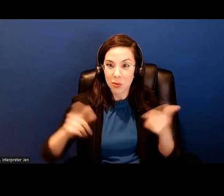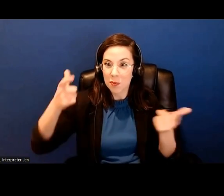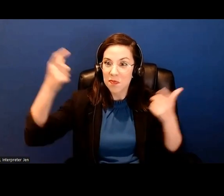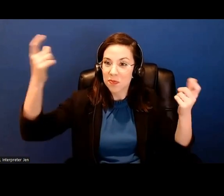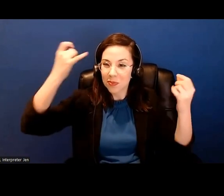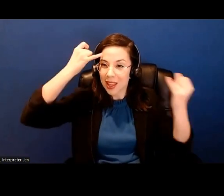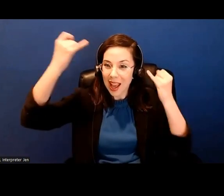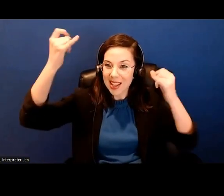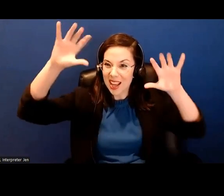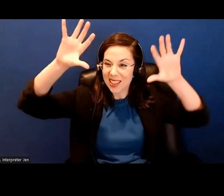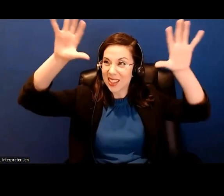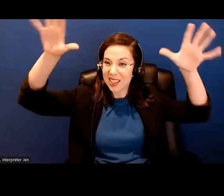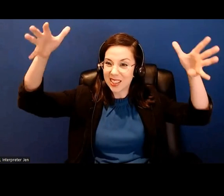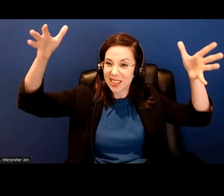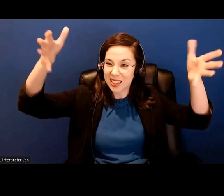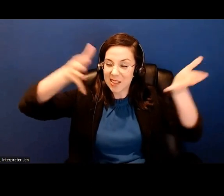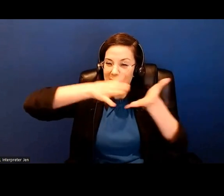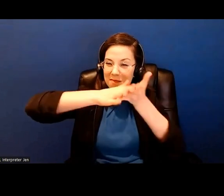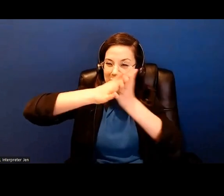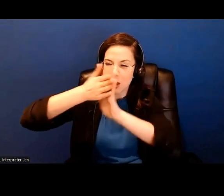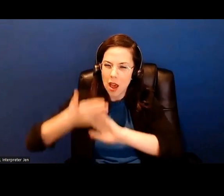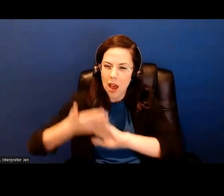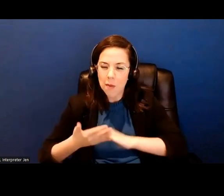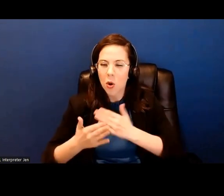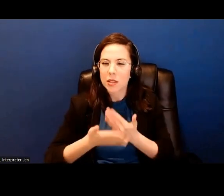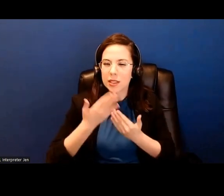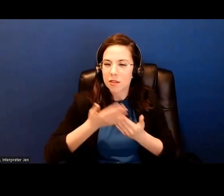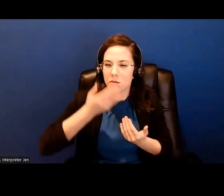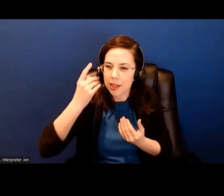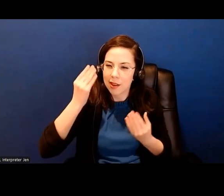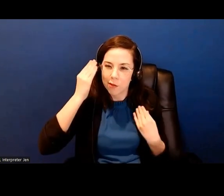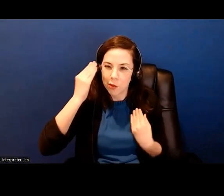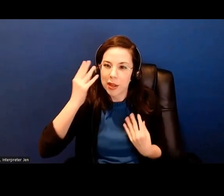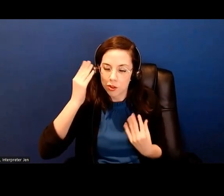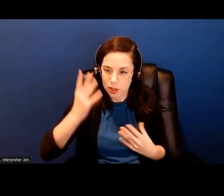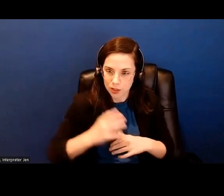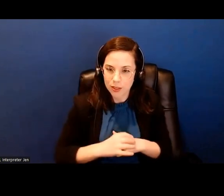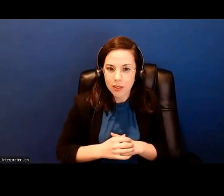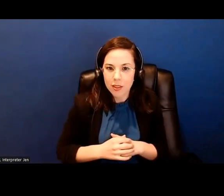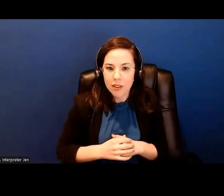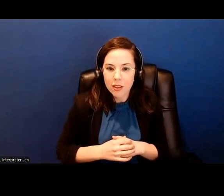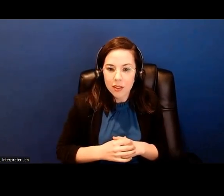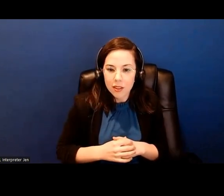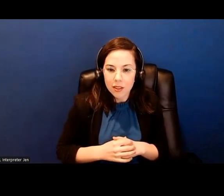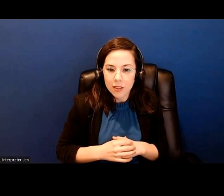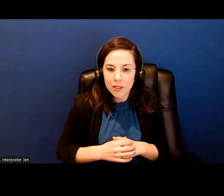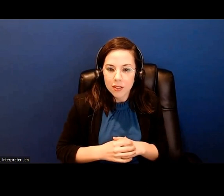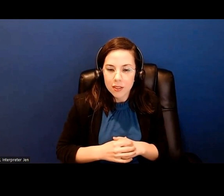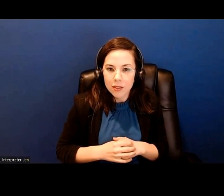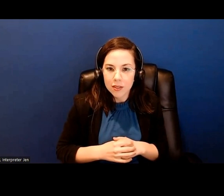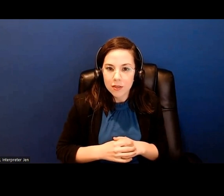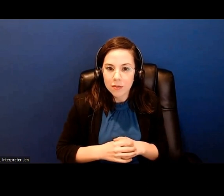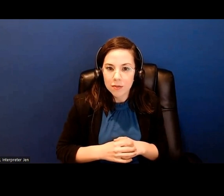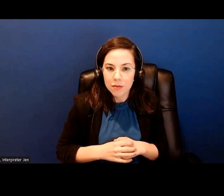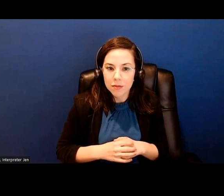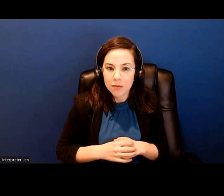and translate them into really digestible information that ourselves and the people who come to us have a very